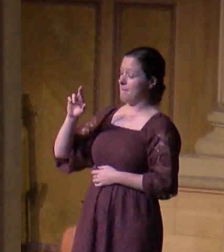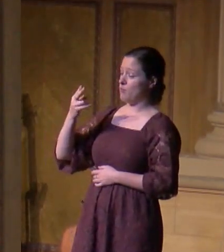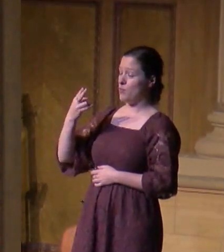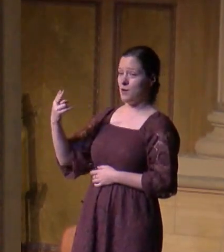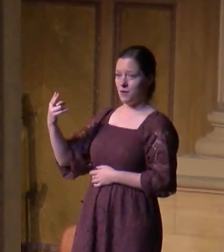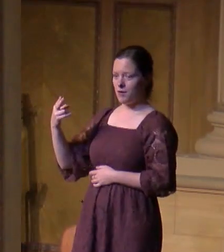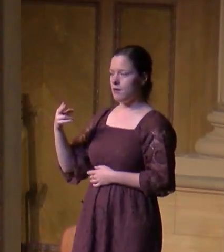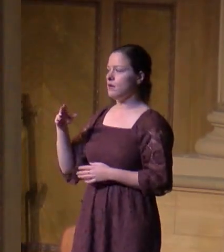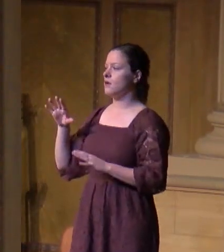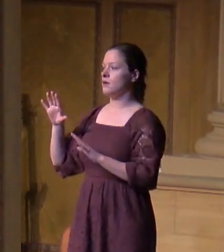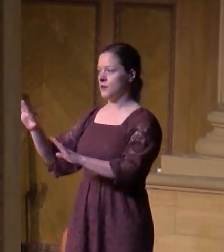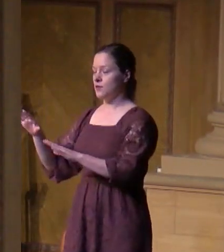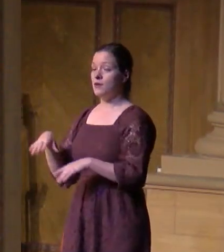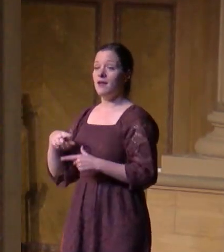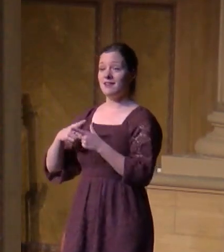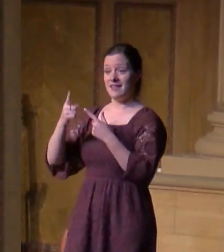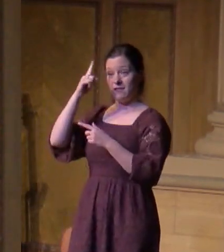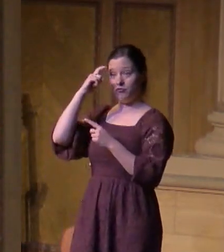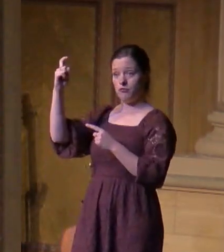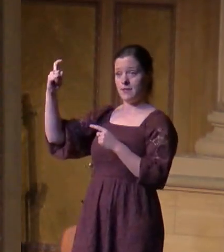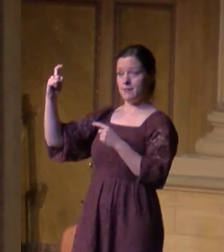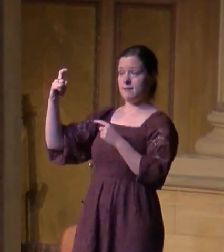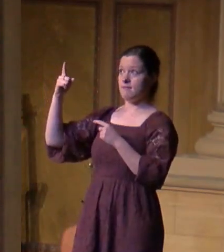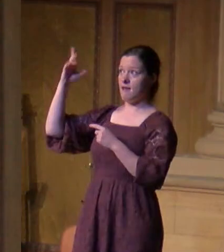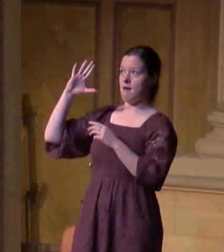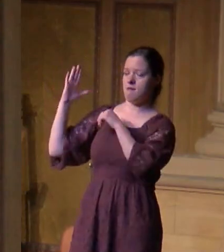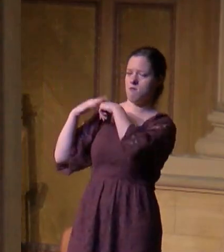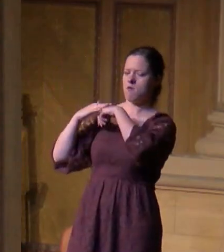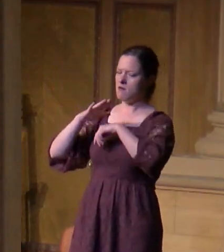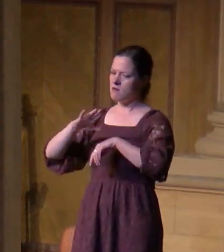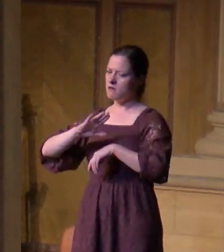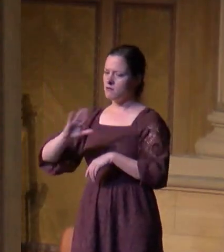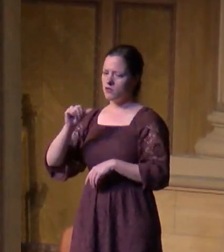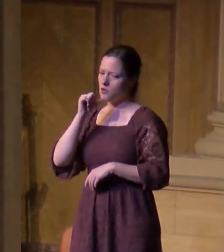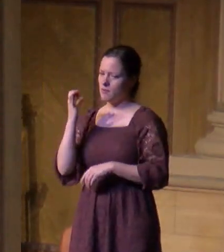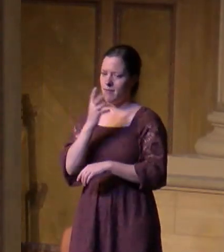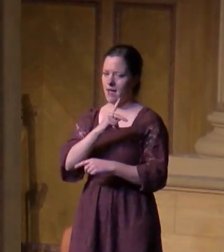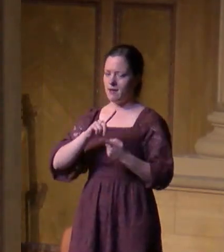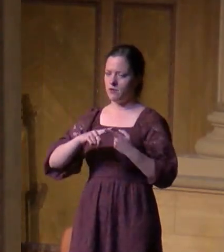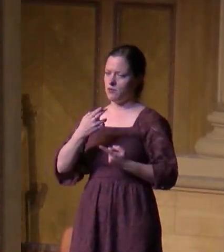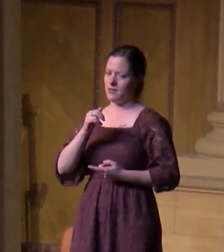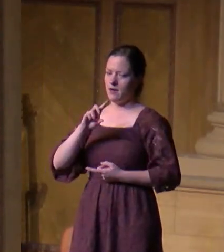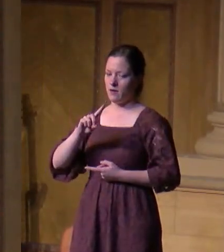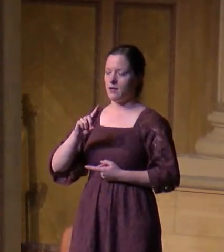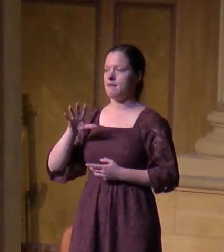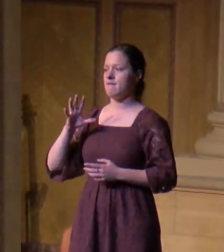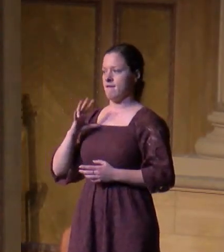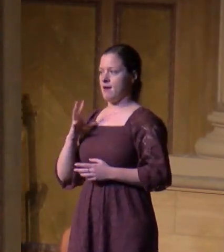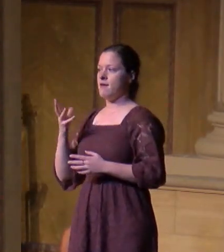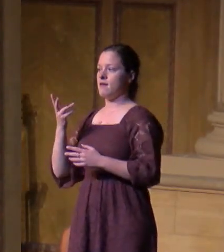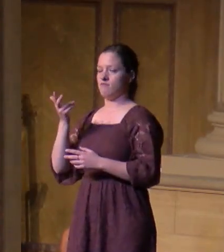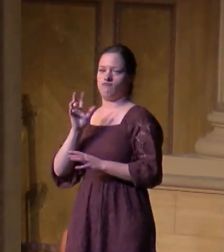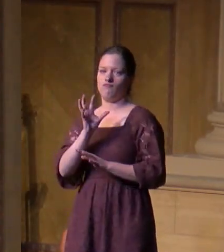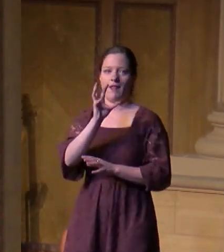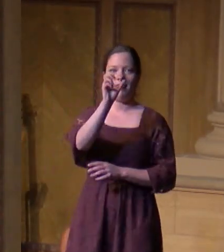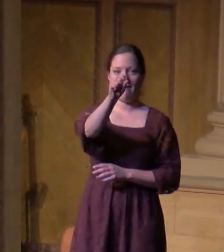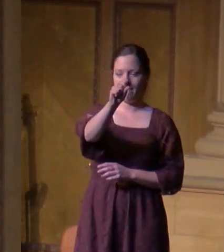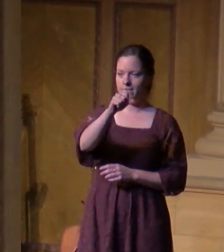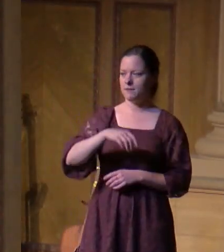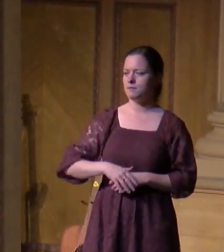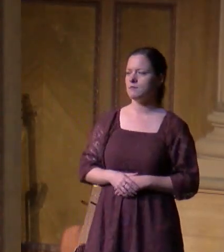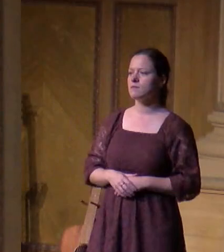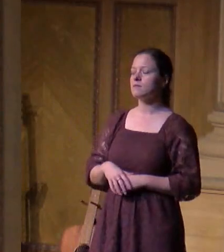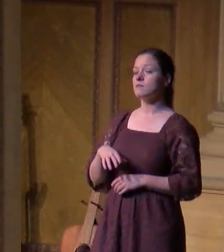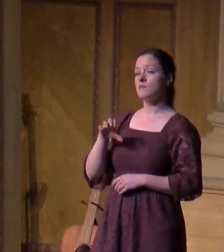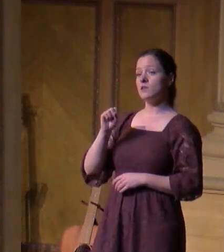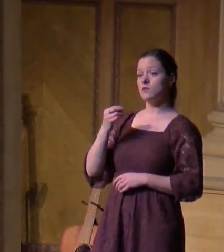departed to their own country by another way so Herod's claim that he wanted his wanted to worship it looked authentic to them